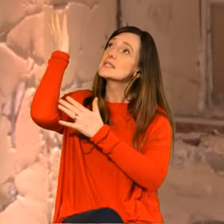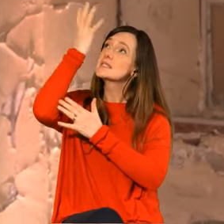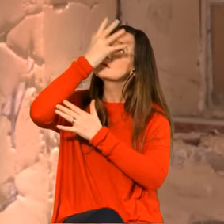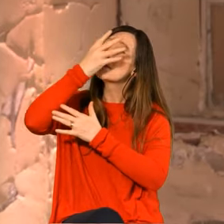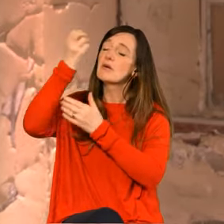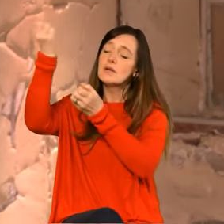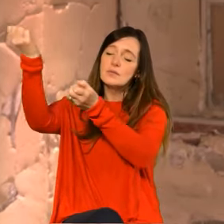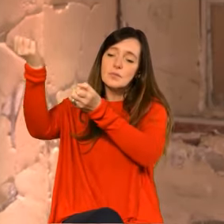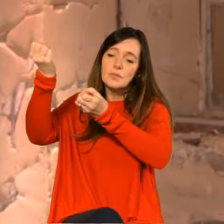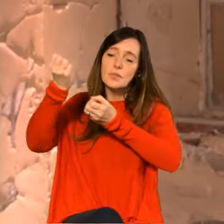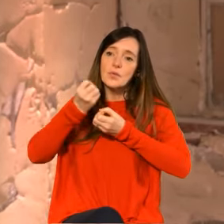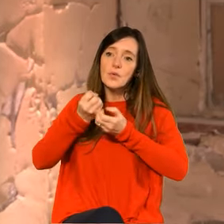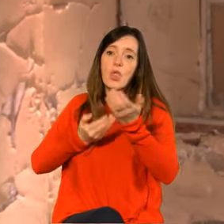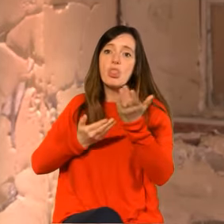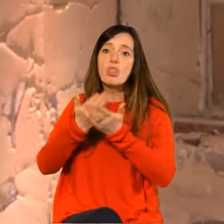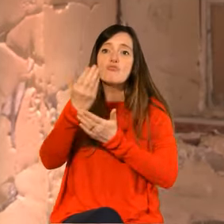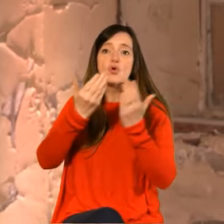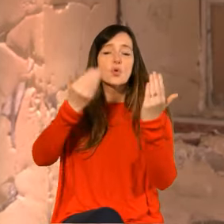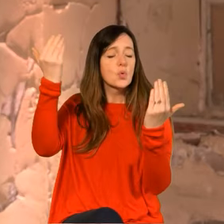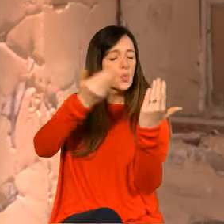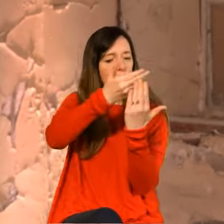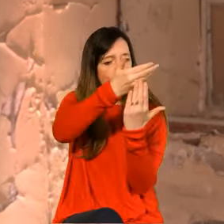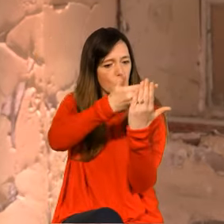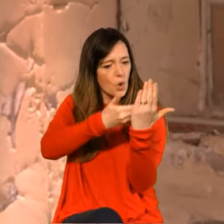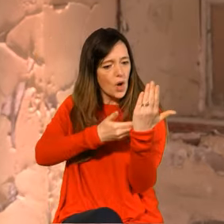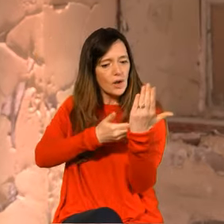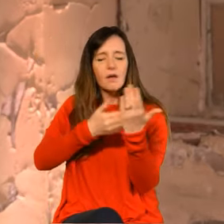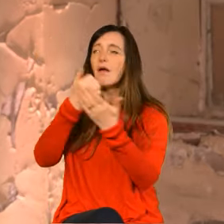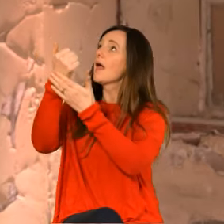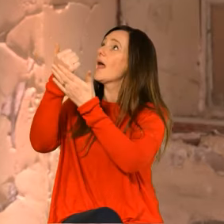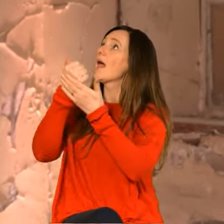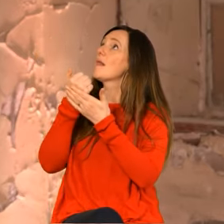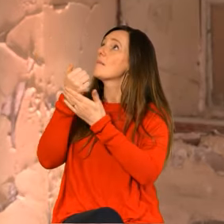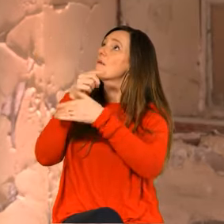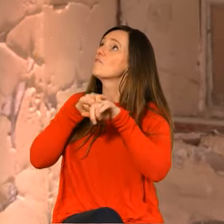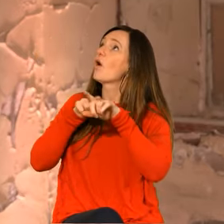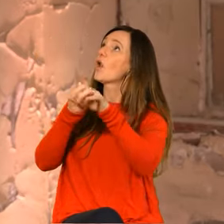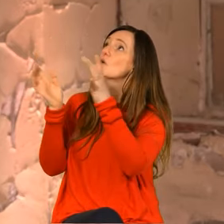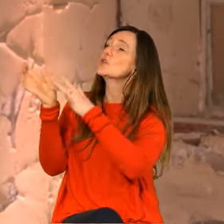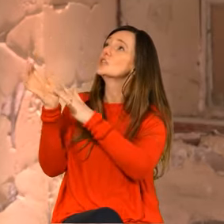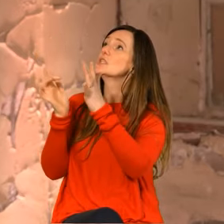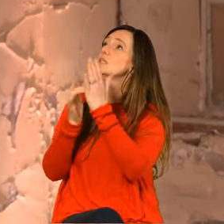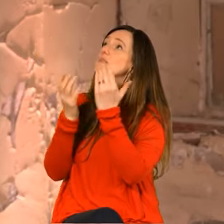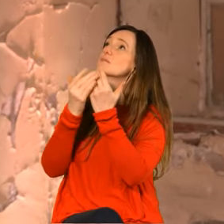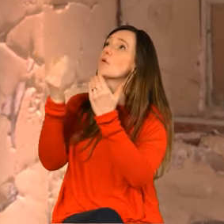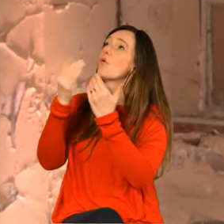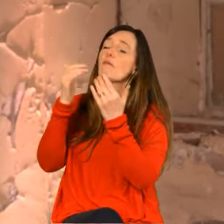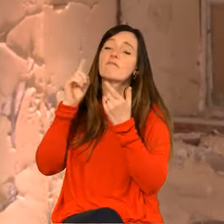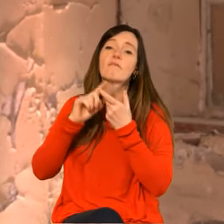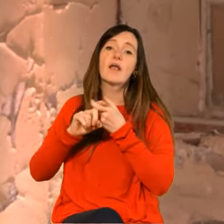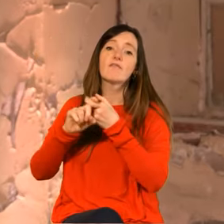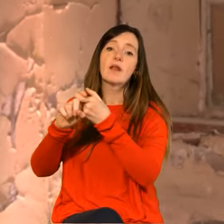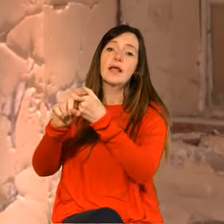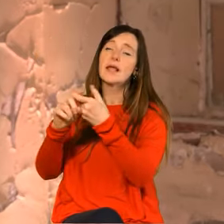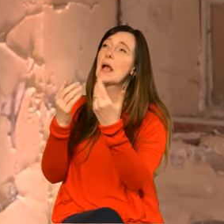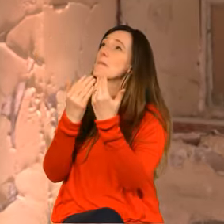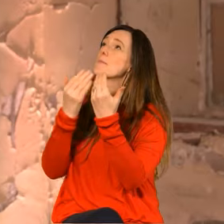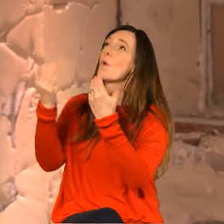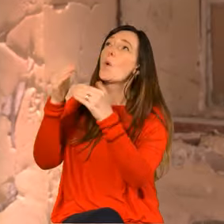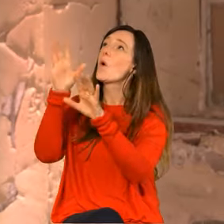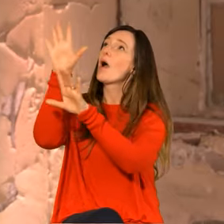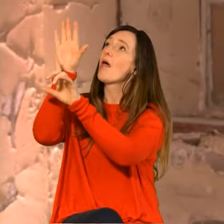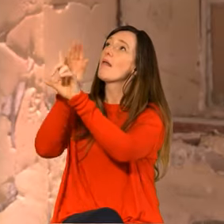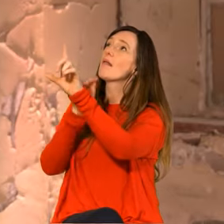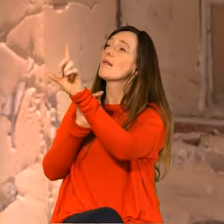word, that you would be enabling us to follow Jesus more faithfully and truly make us more like him. We